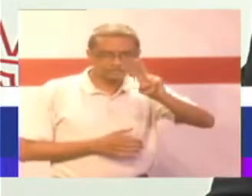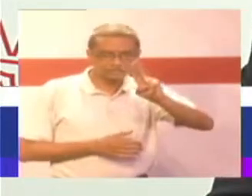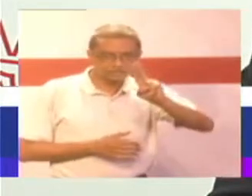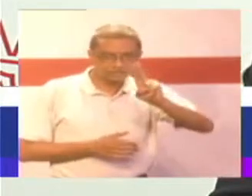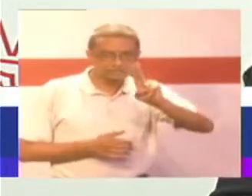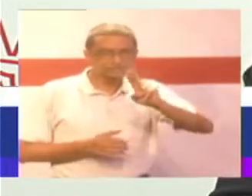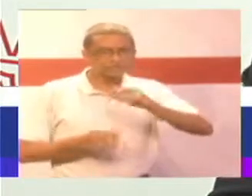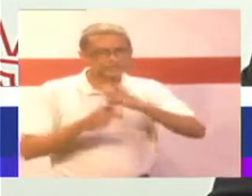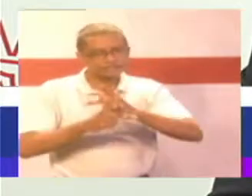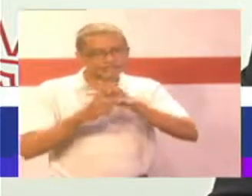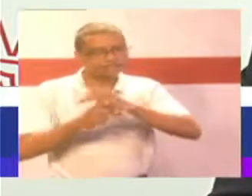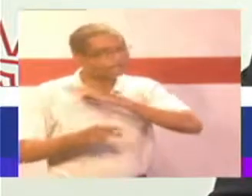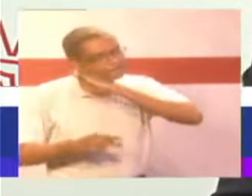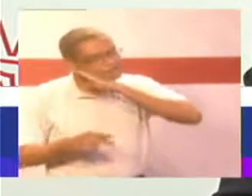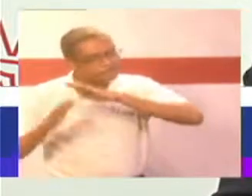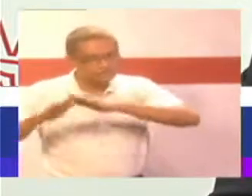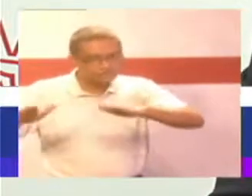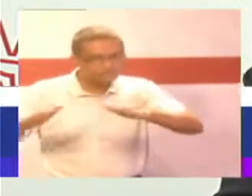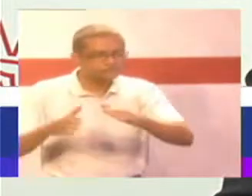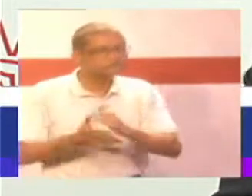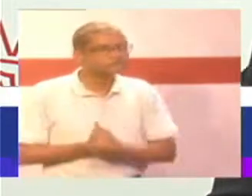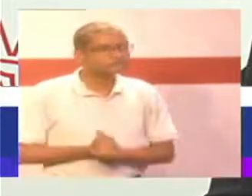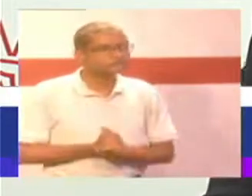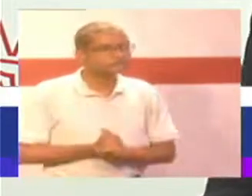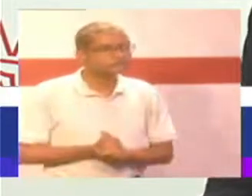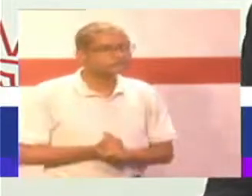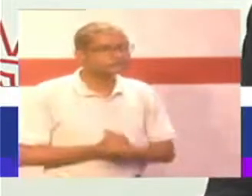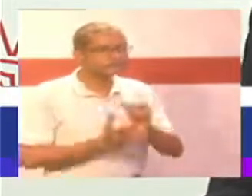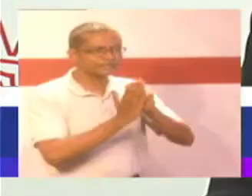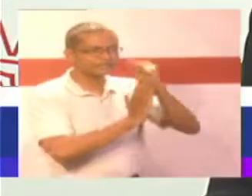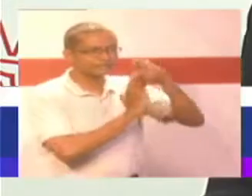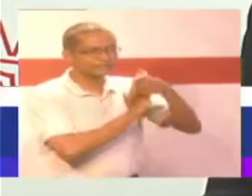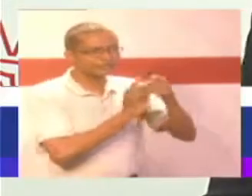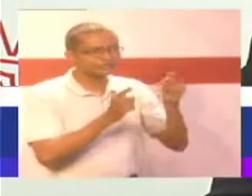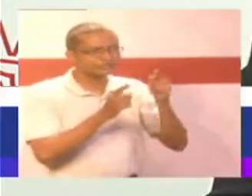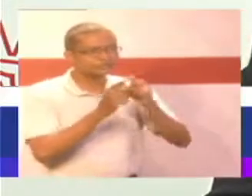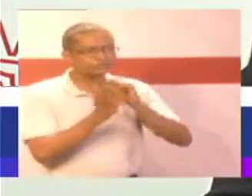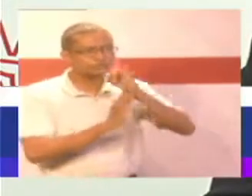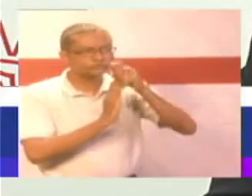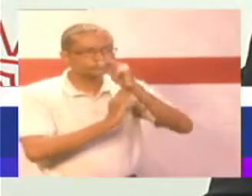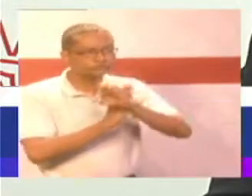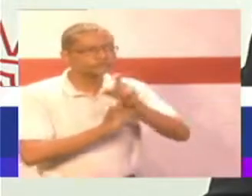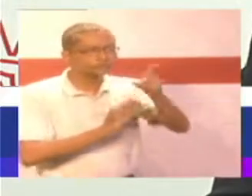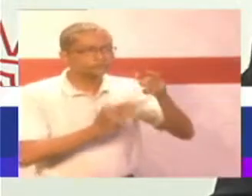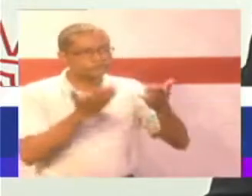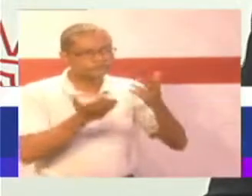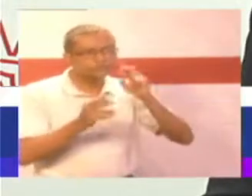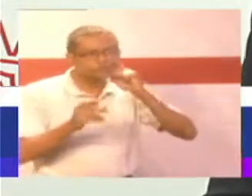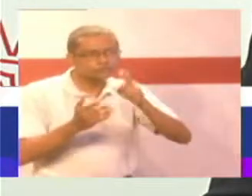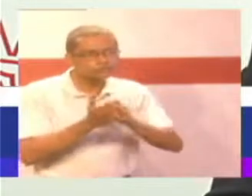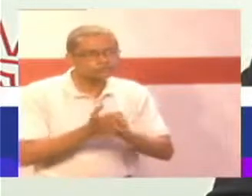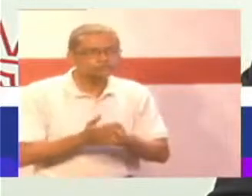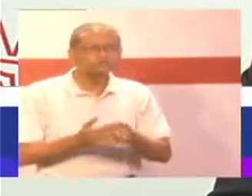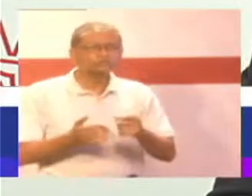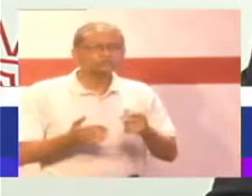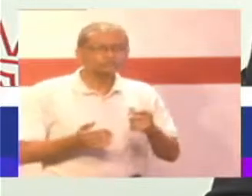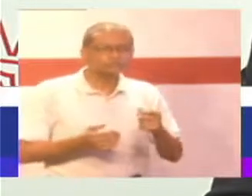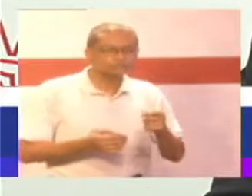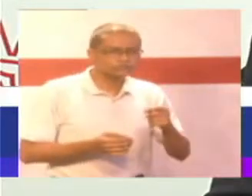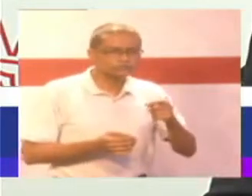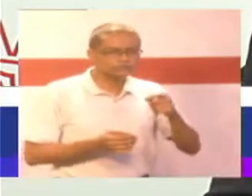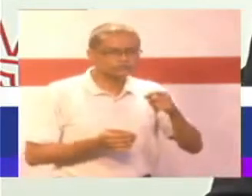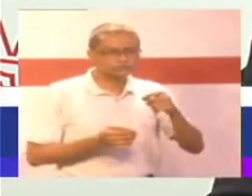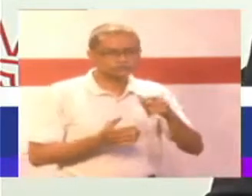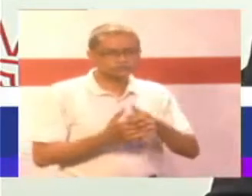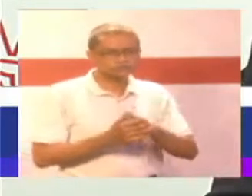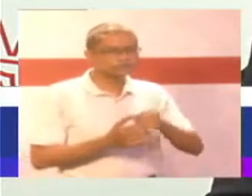level beds, which we would have noticed initially in the April to June period. We do have a low occupancy in ward level